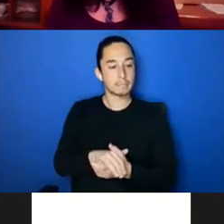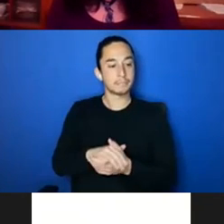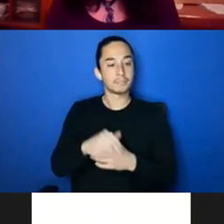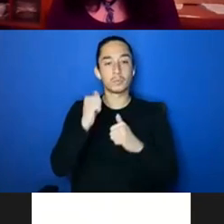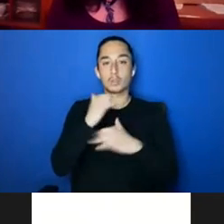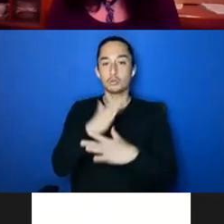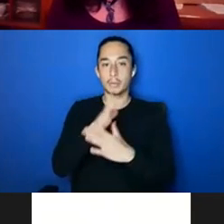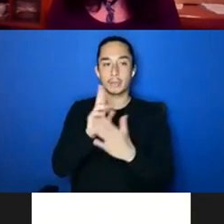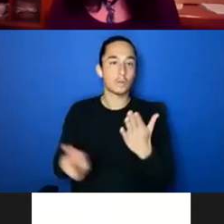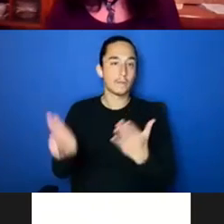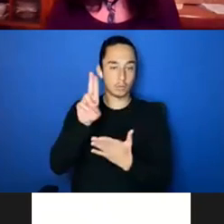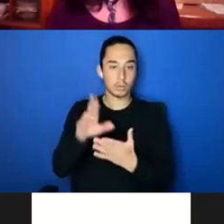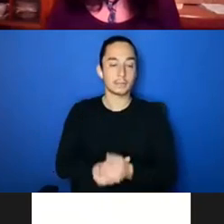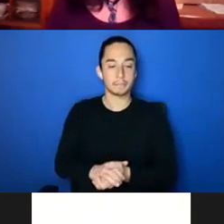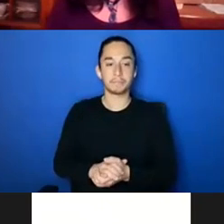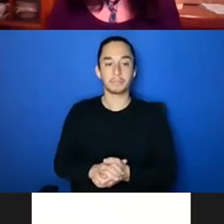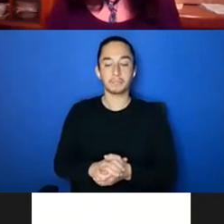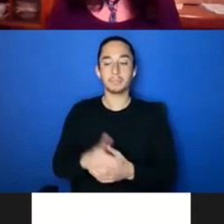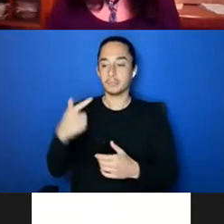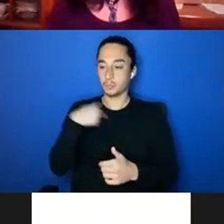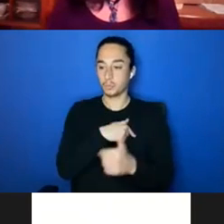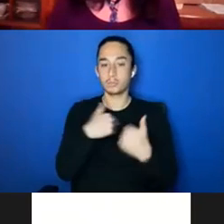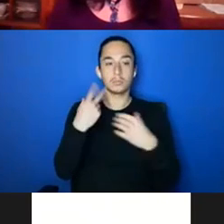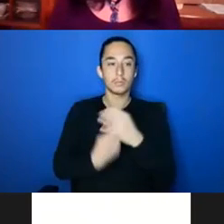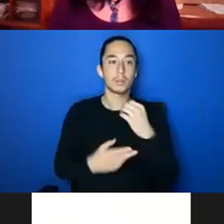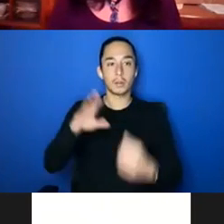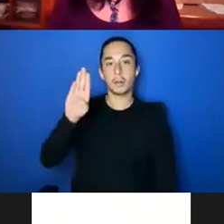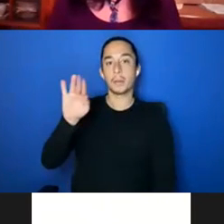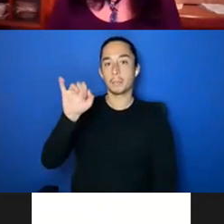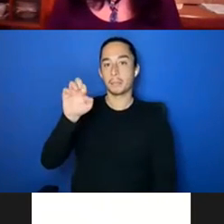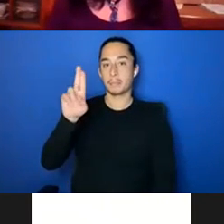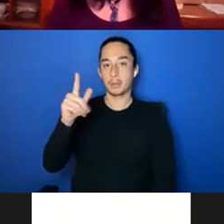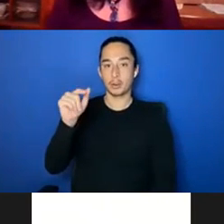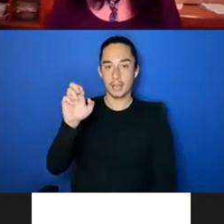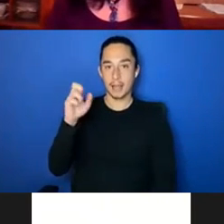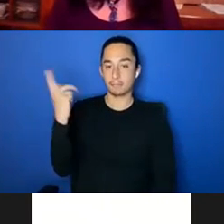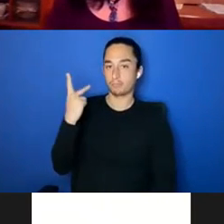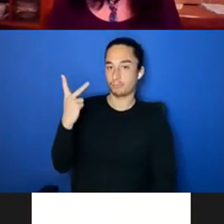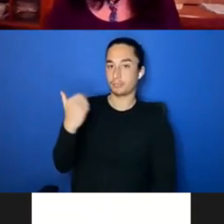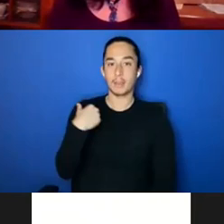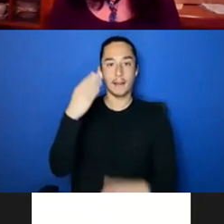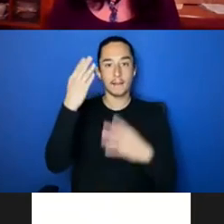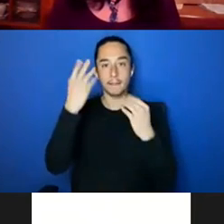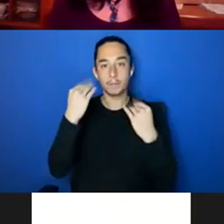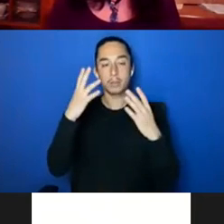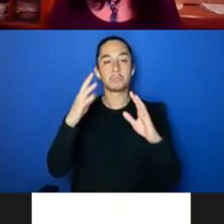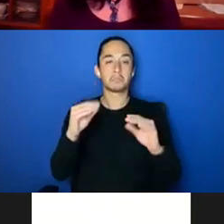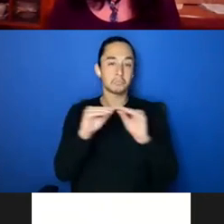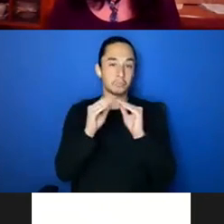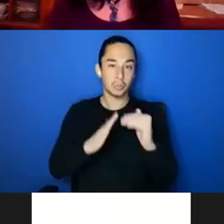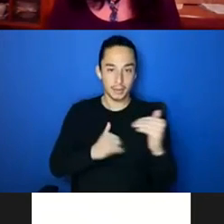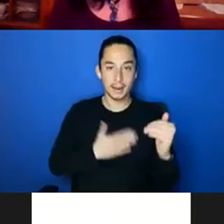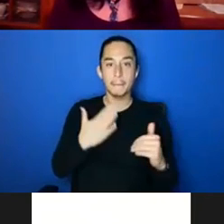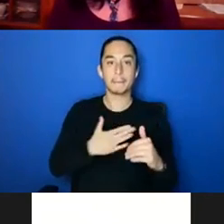German university. So we do have, both Birgit and I do have that information for you and are more than happy to share